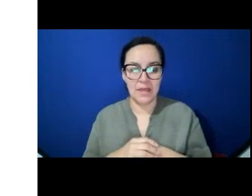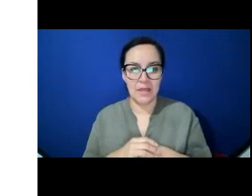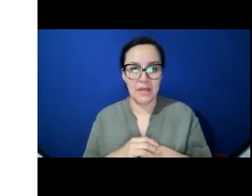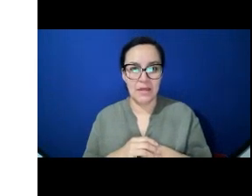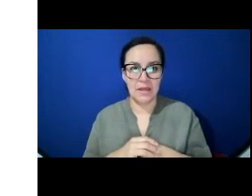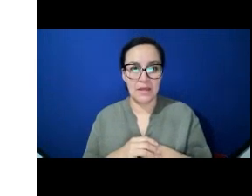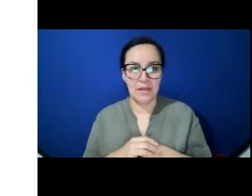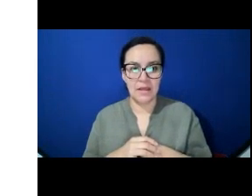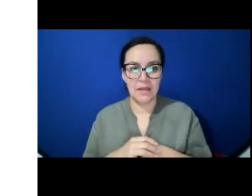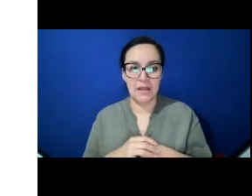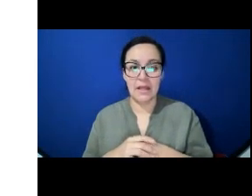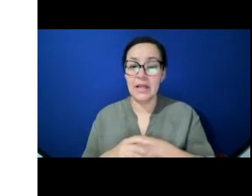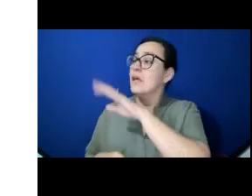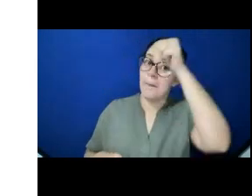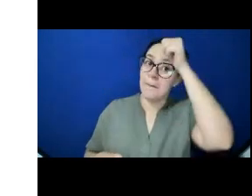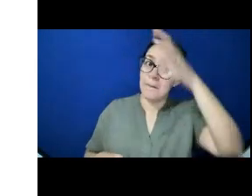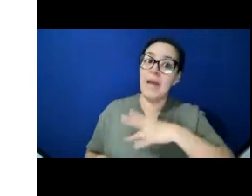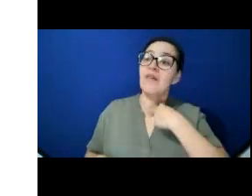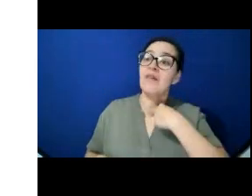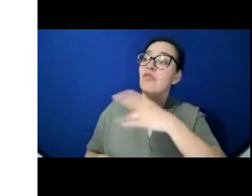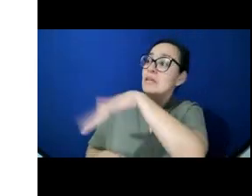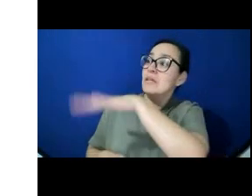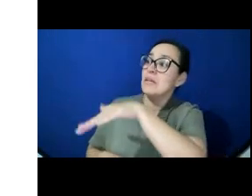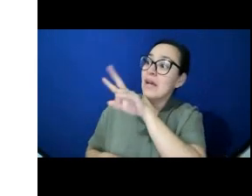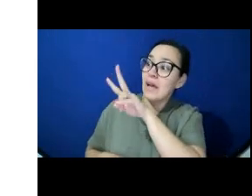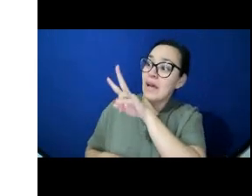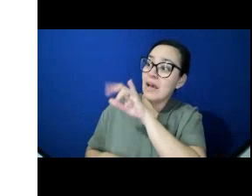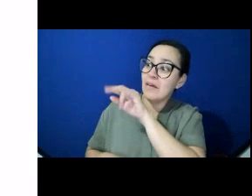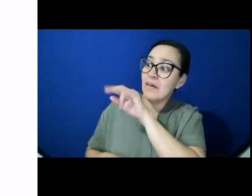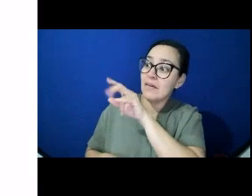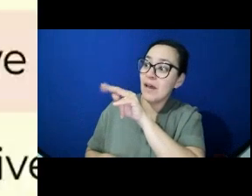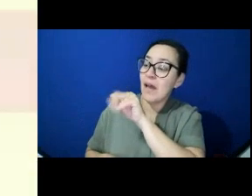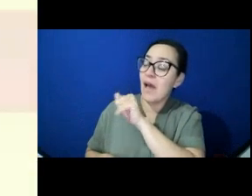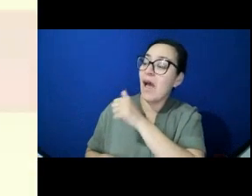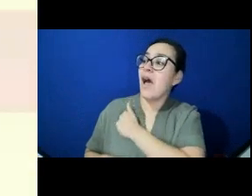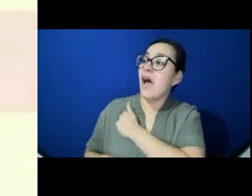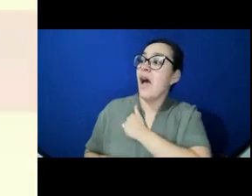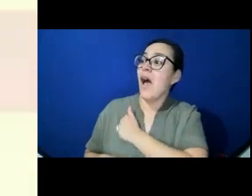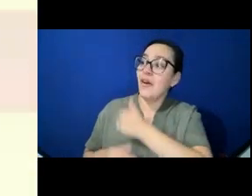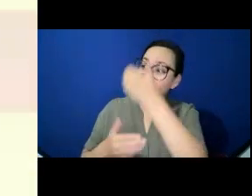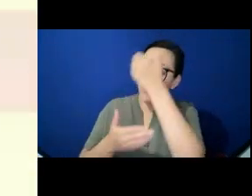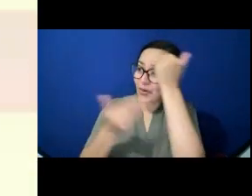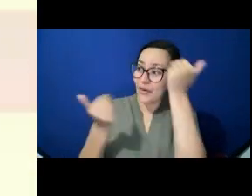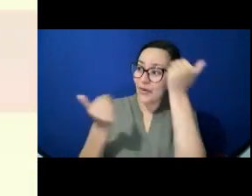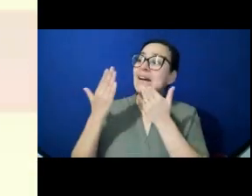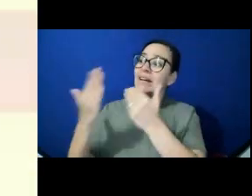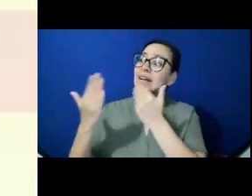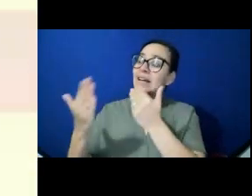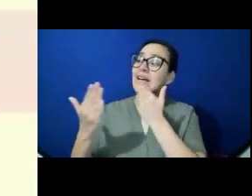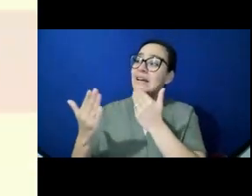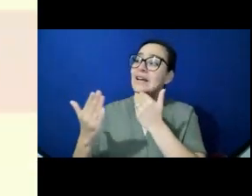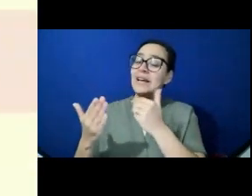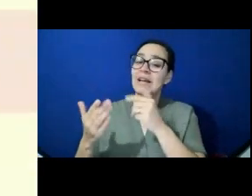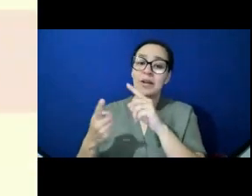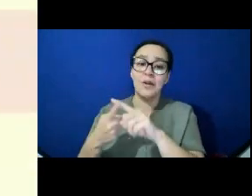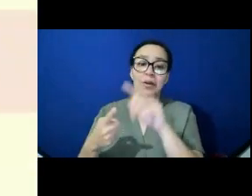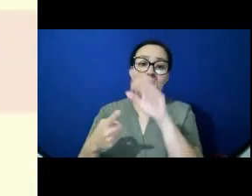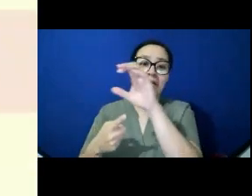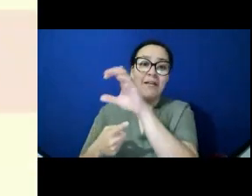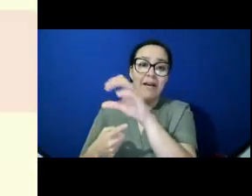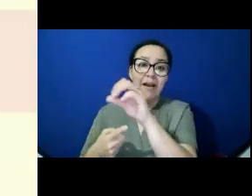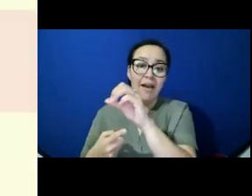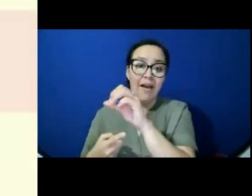Viviana, creo que me olvidé para dar las gracias a Viviana, I want to